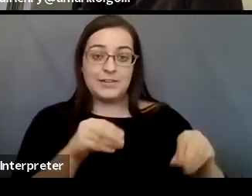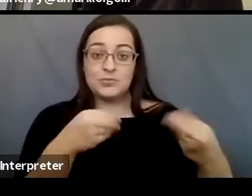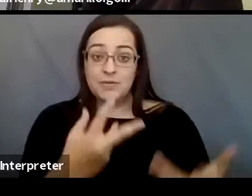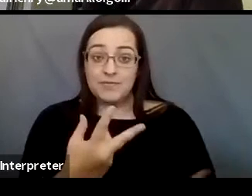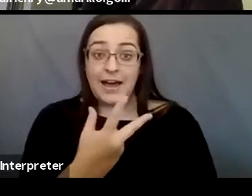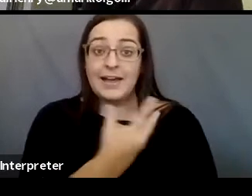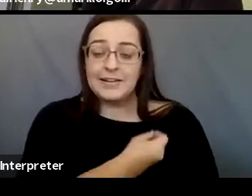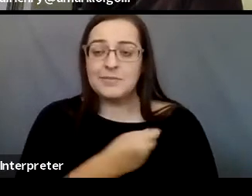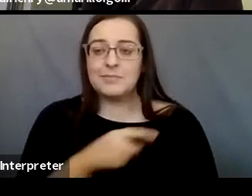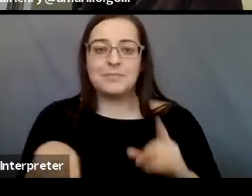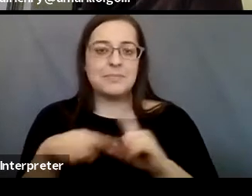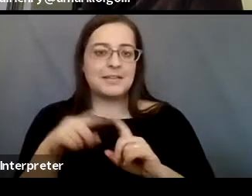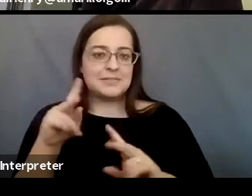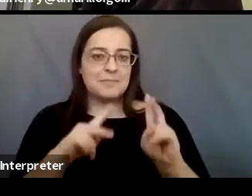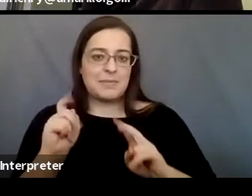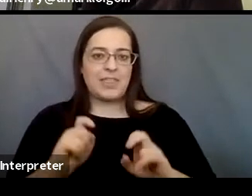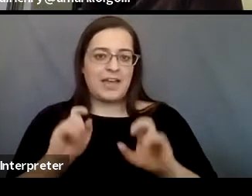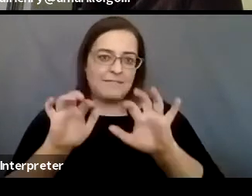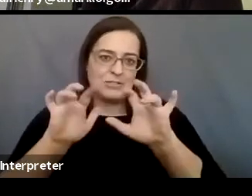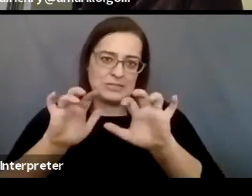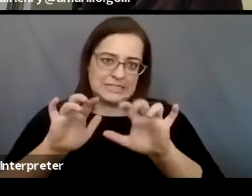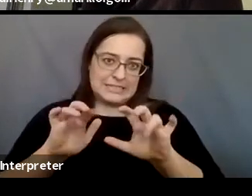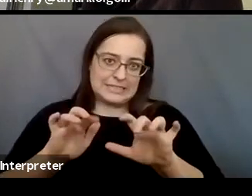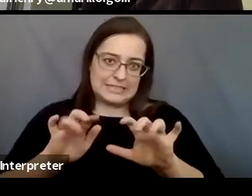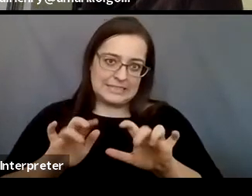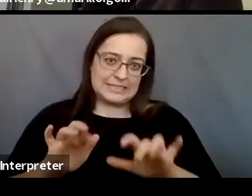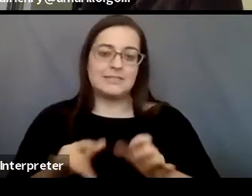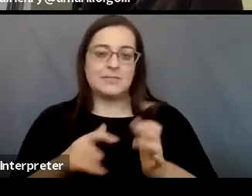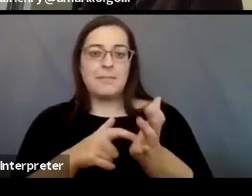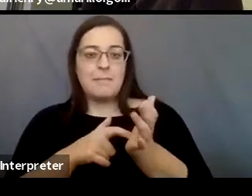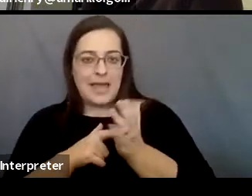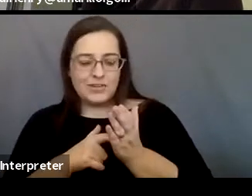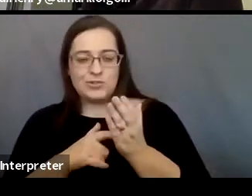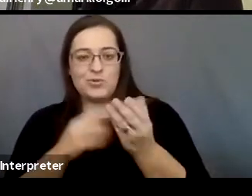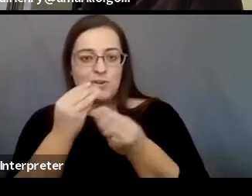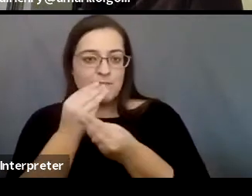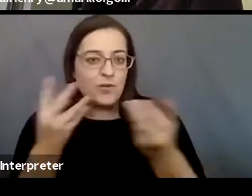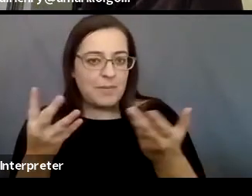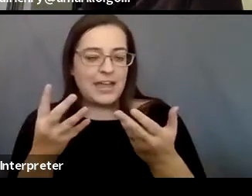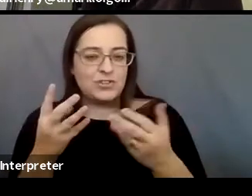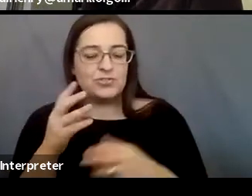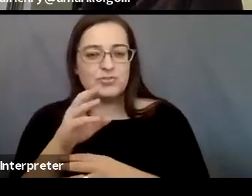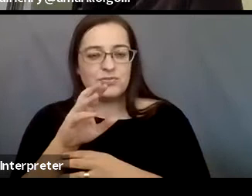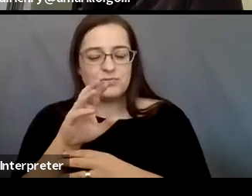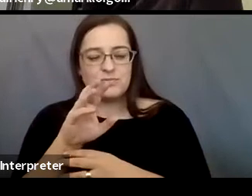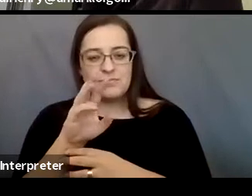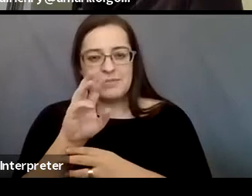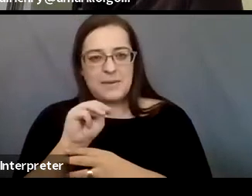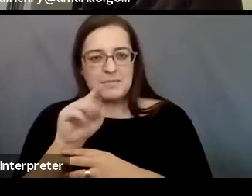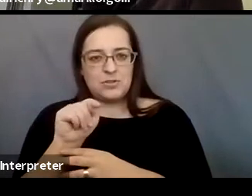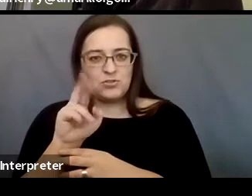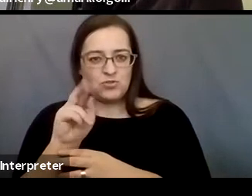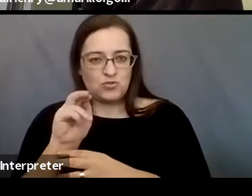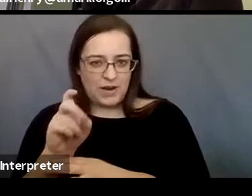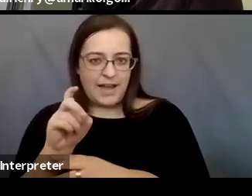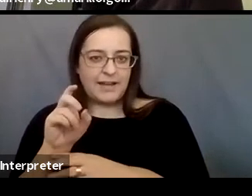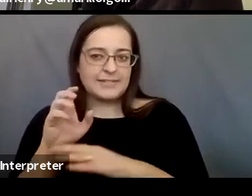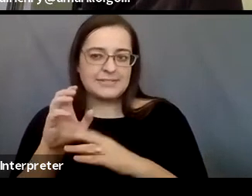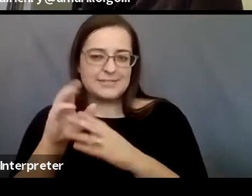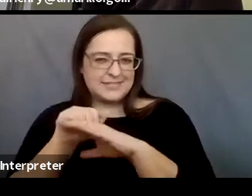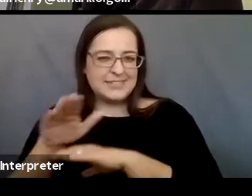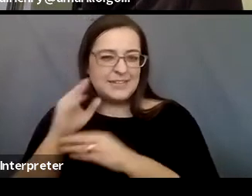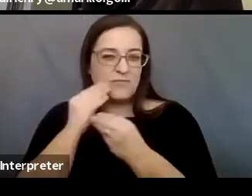clerical folks that are going to be able to enter all of that mandatory data in that IM tracker that Dr. Weiss mentioned.